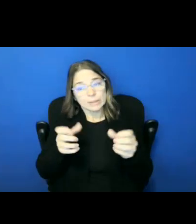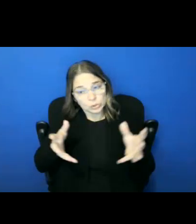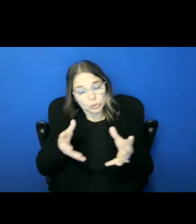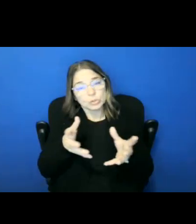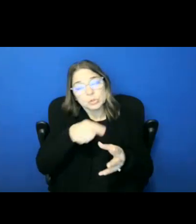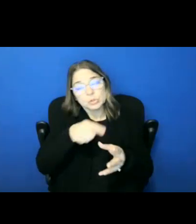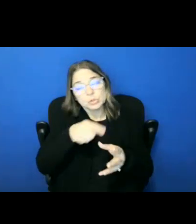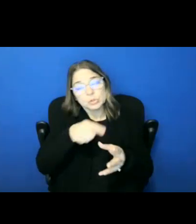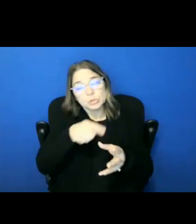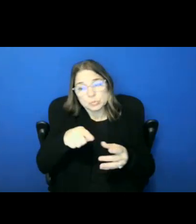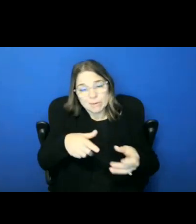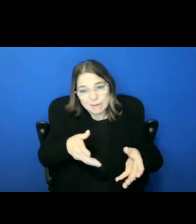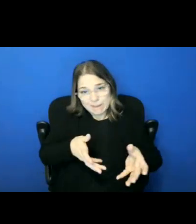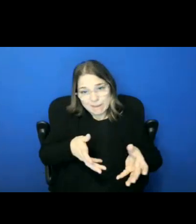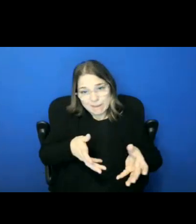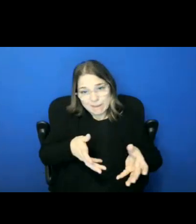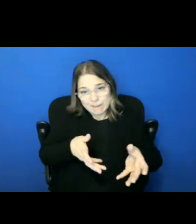that.